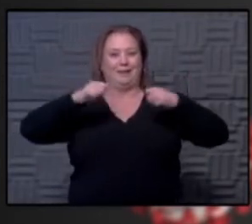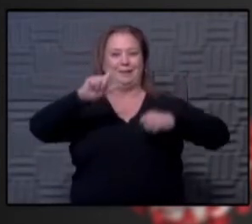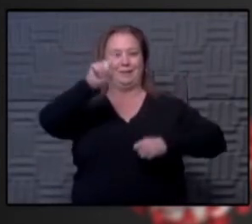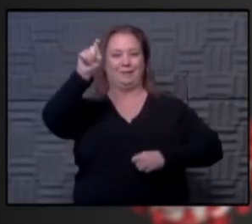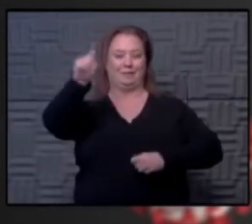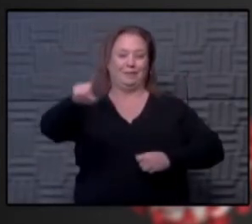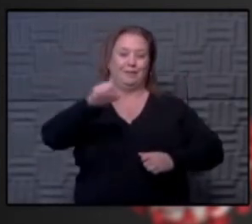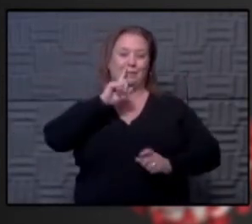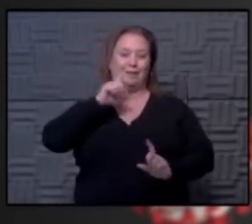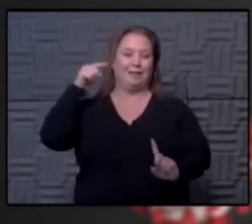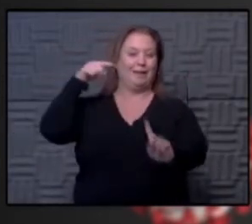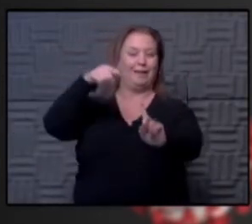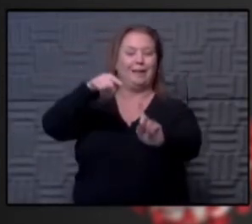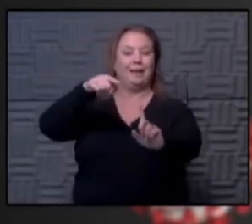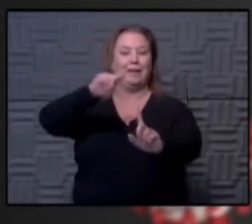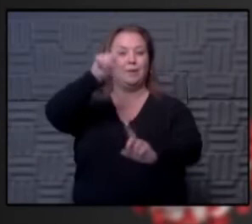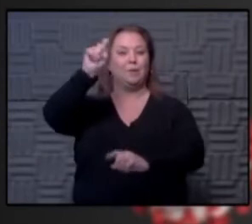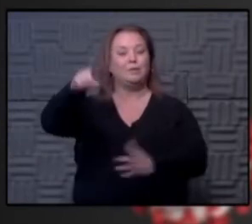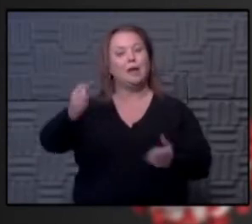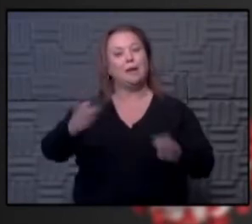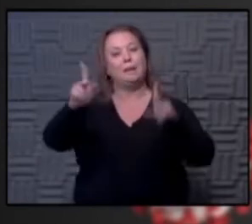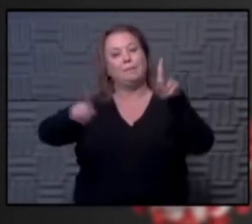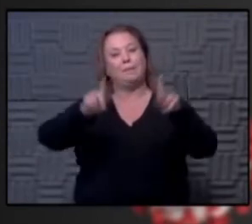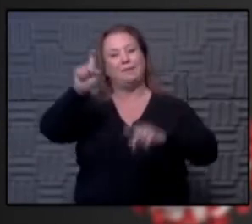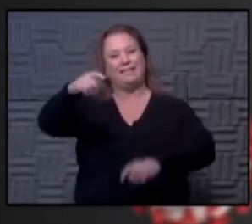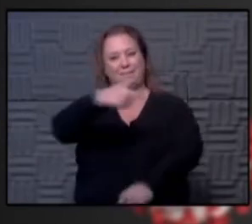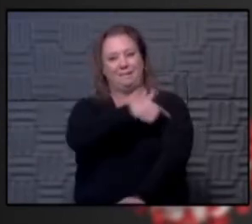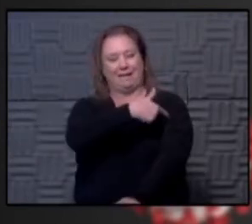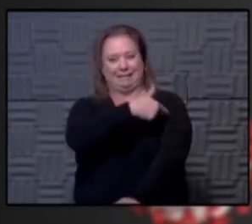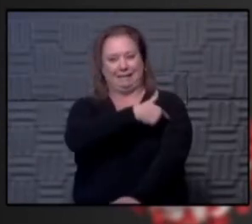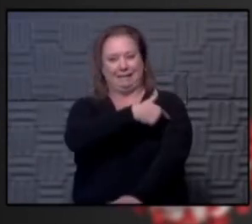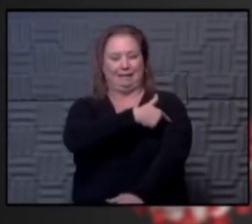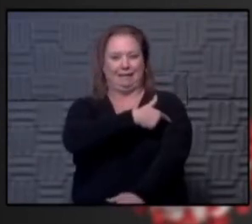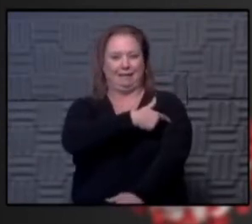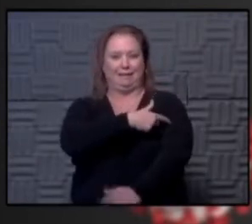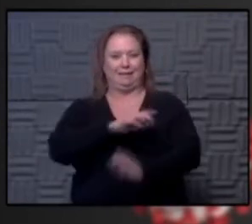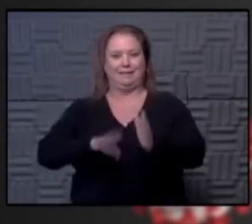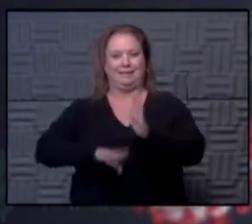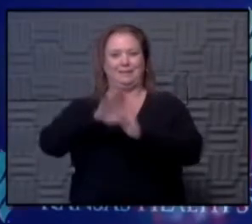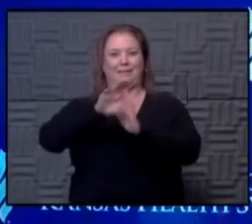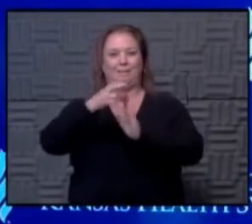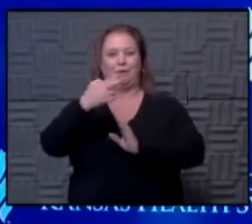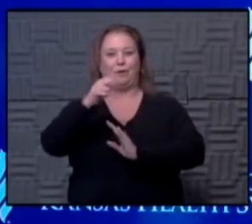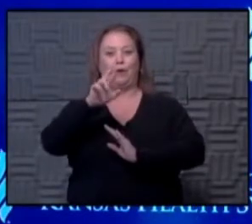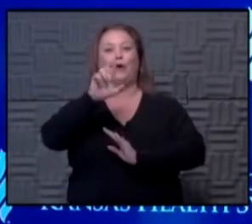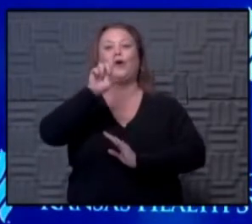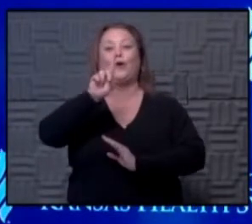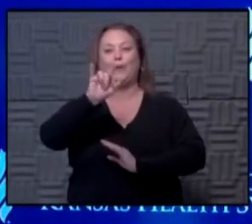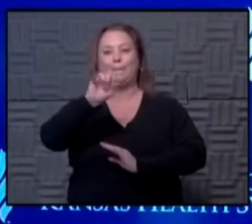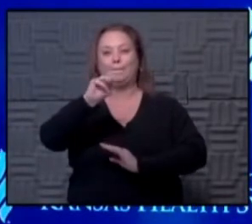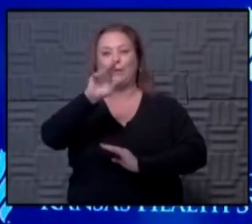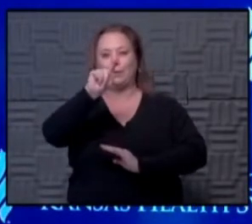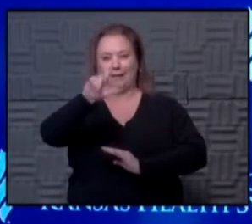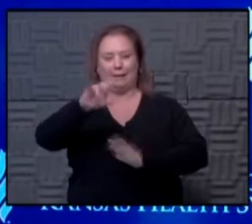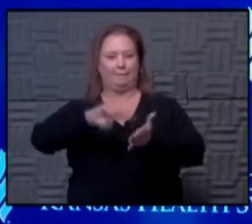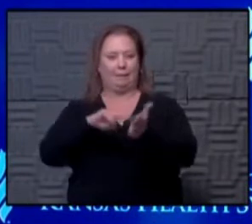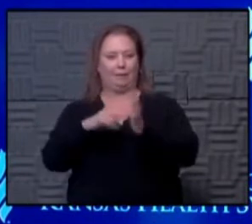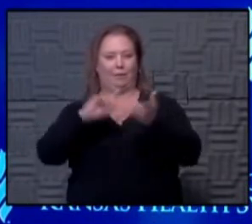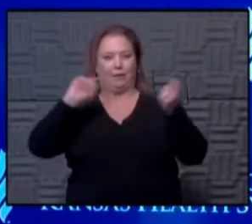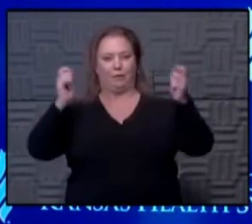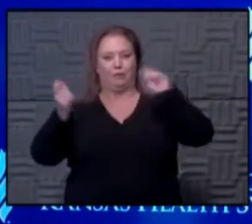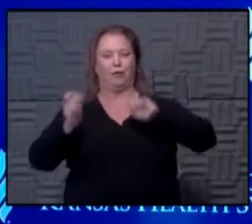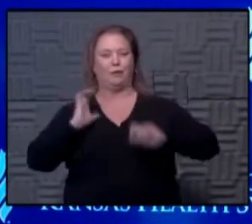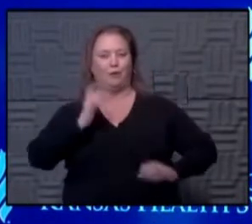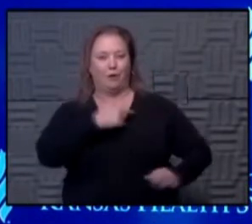It's really the question, how many people need to be vaccinated to develop the herd immunity that says we can change how